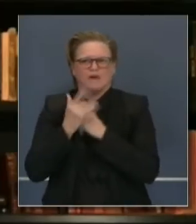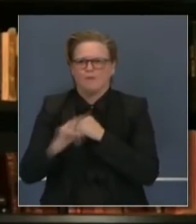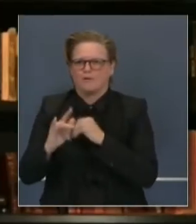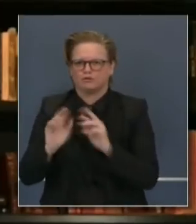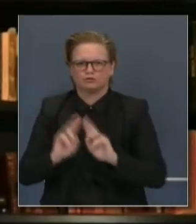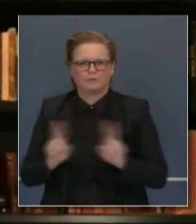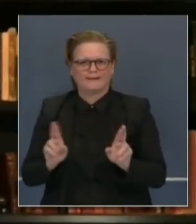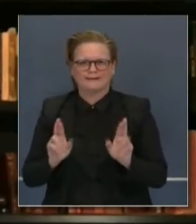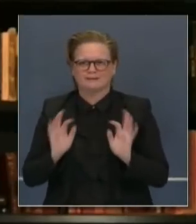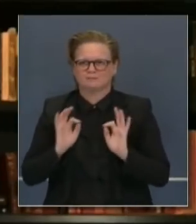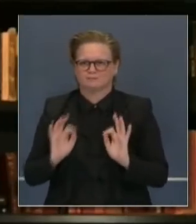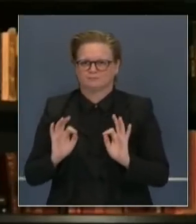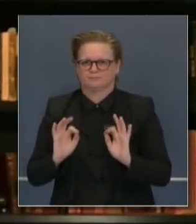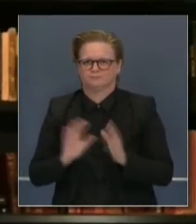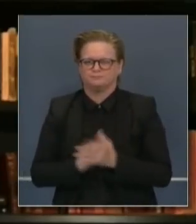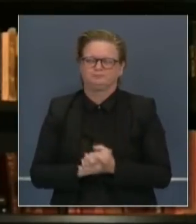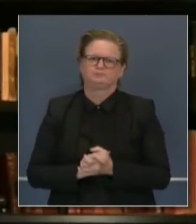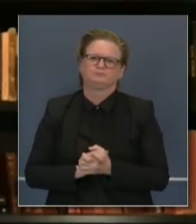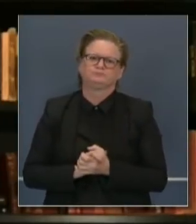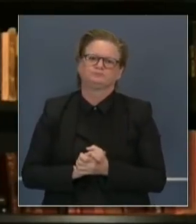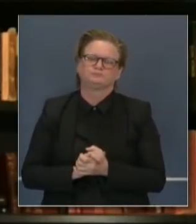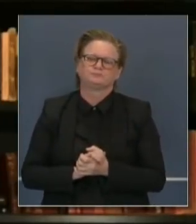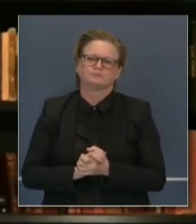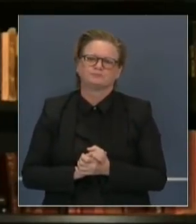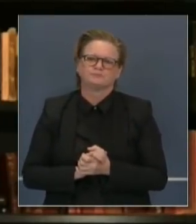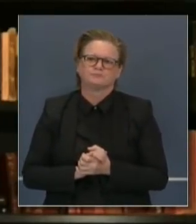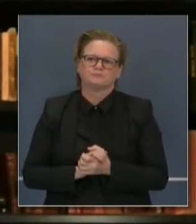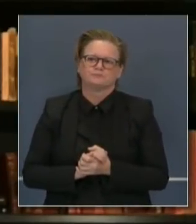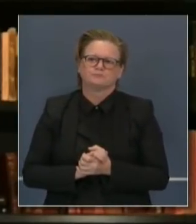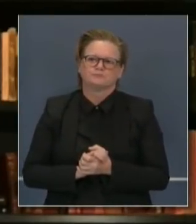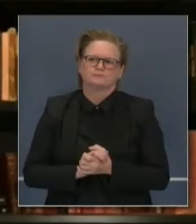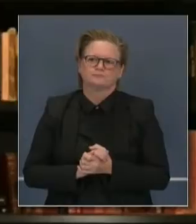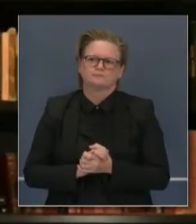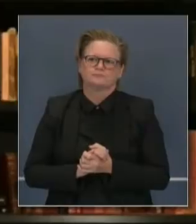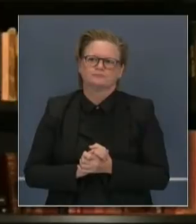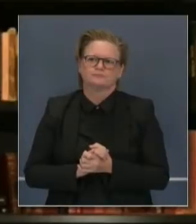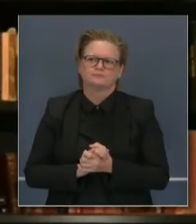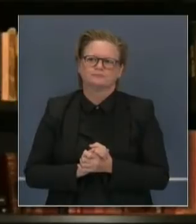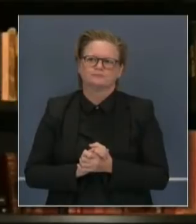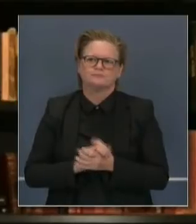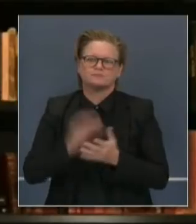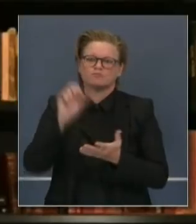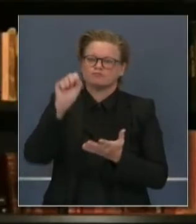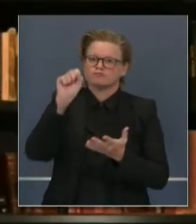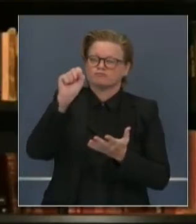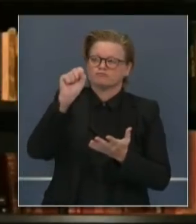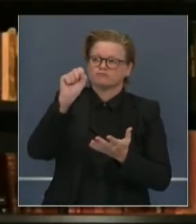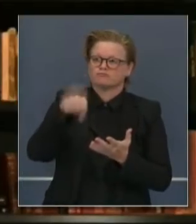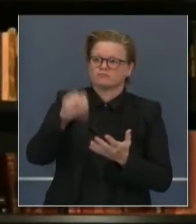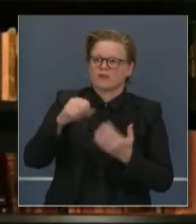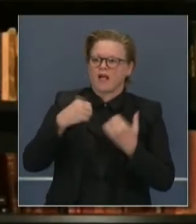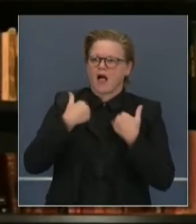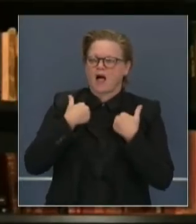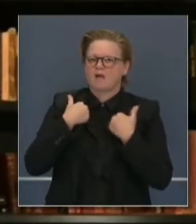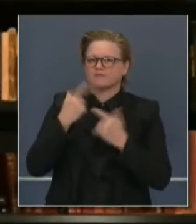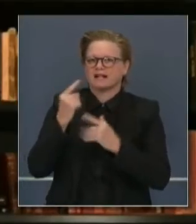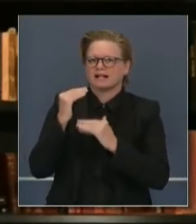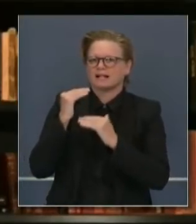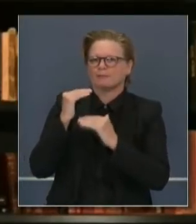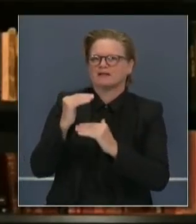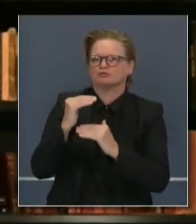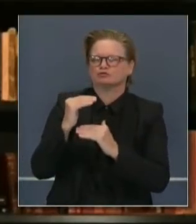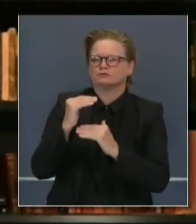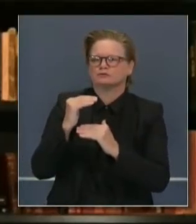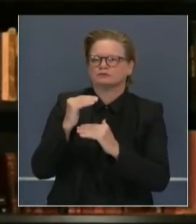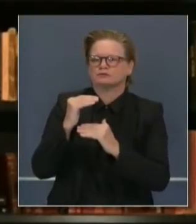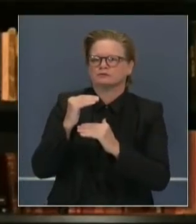to administer and distribute this vaccine. There are limitations. There are issues once these cold storage boxes are